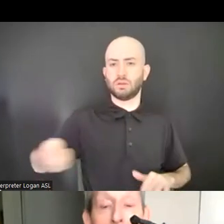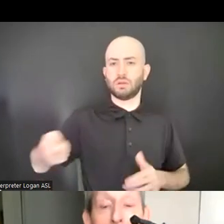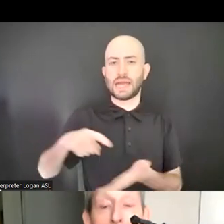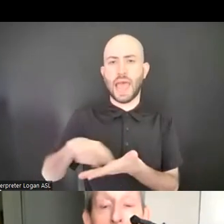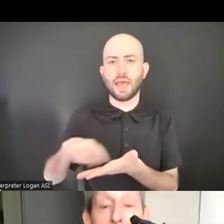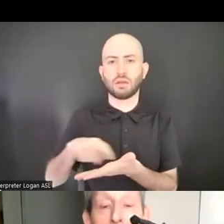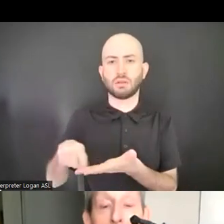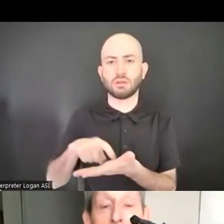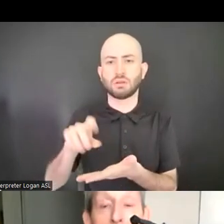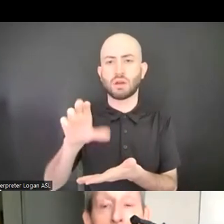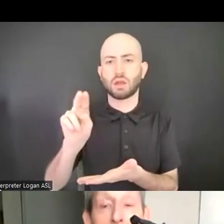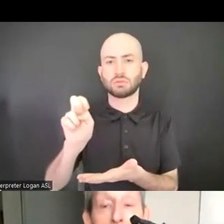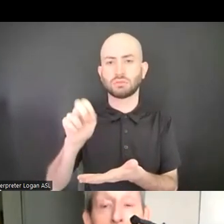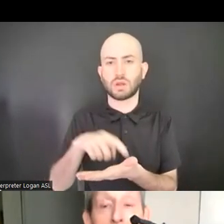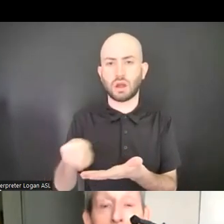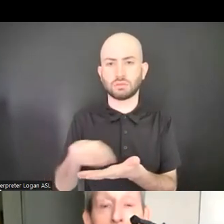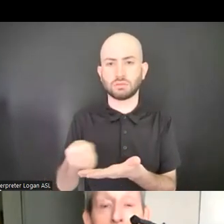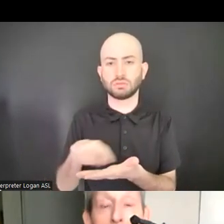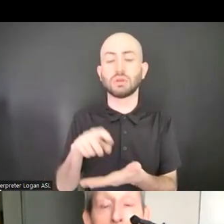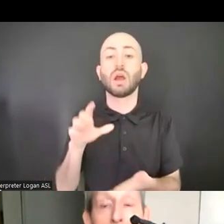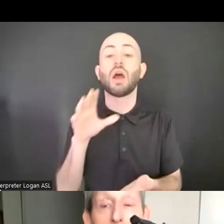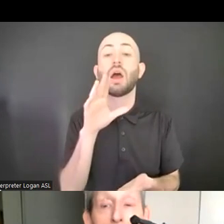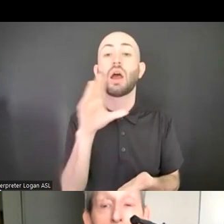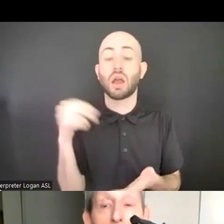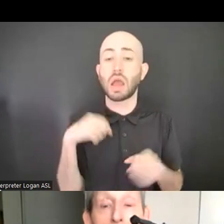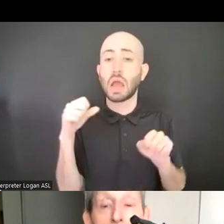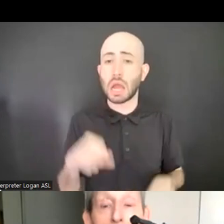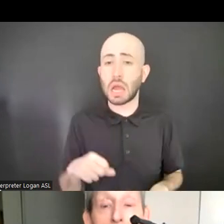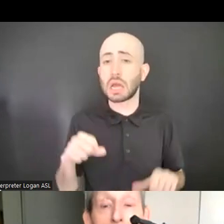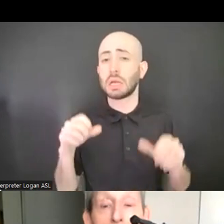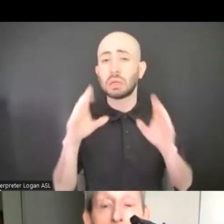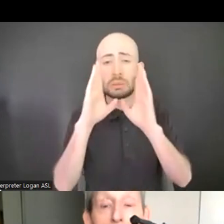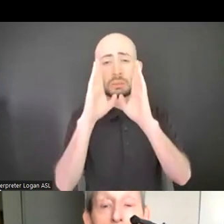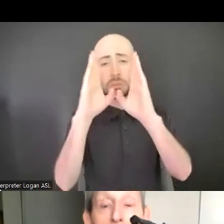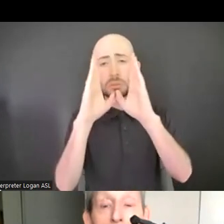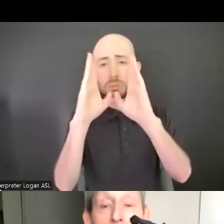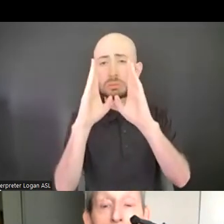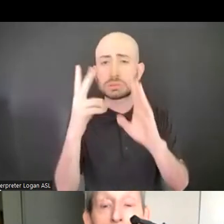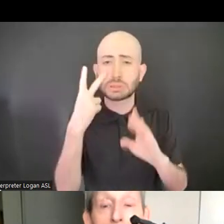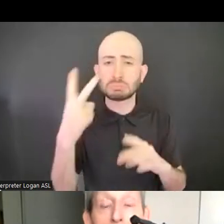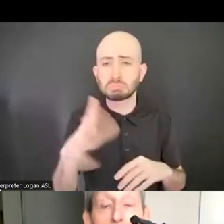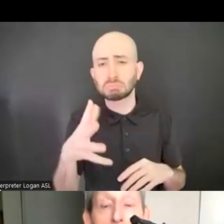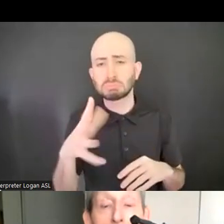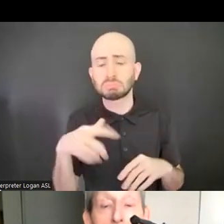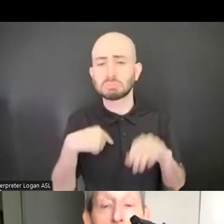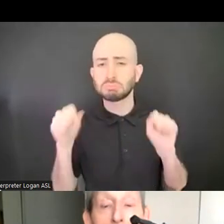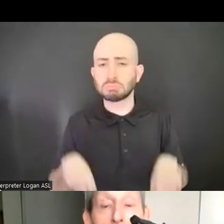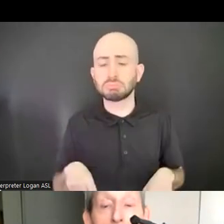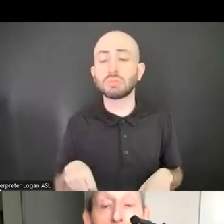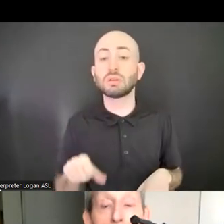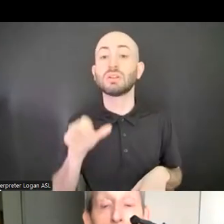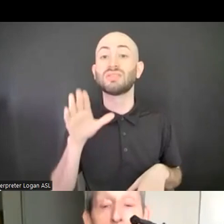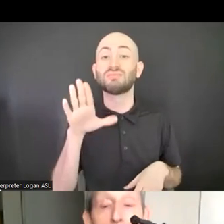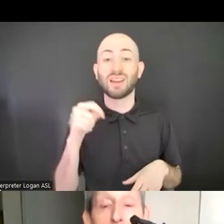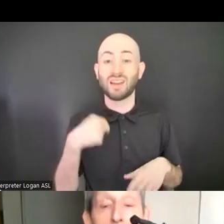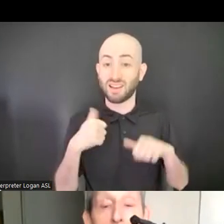some as well um with my central vision um with what i found challenging